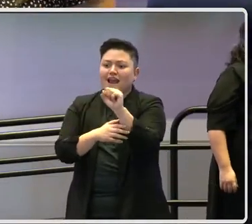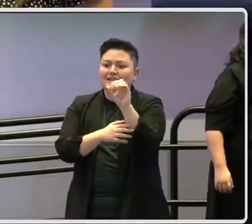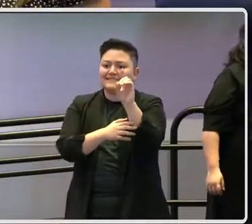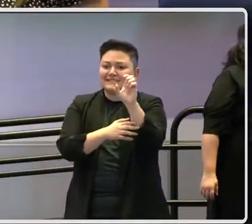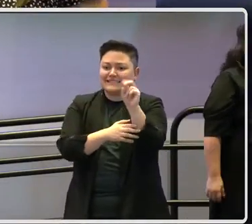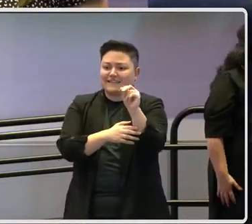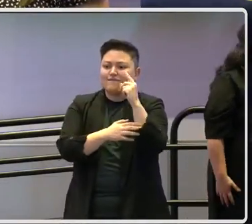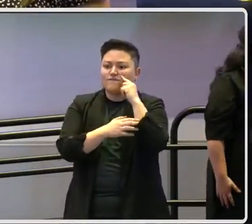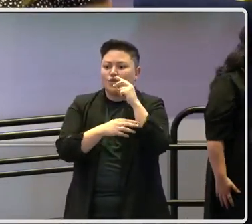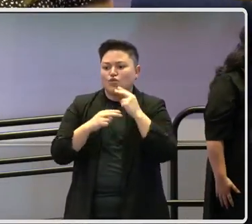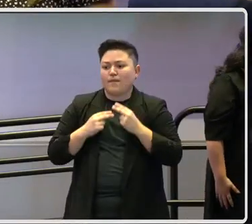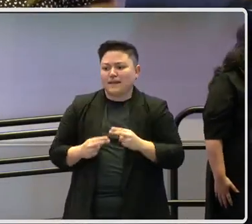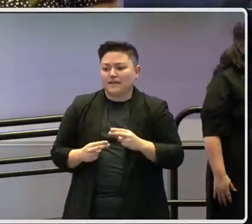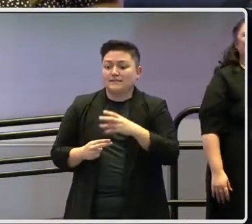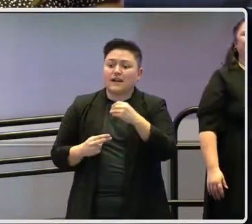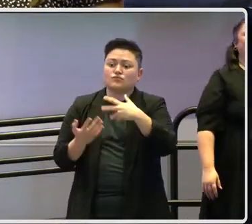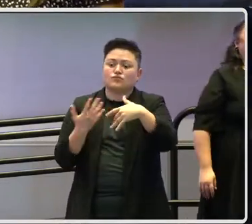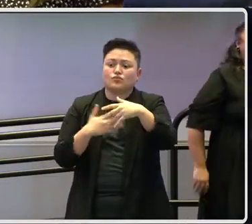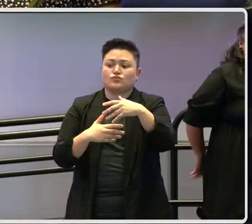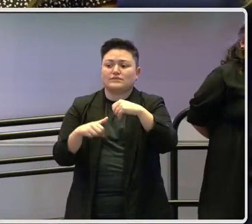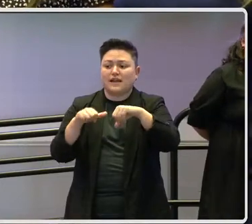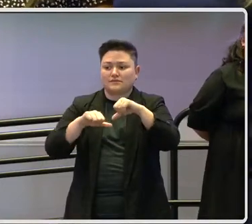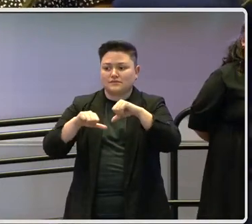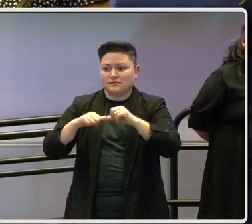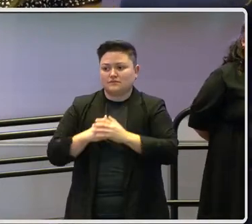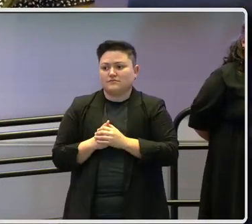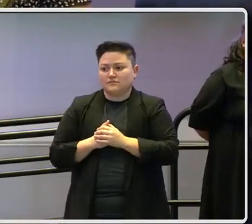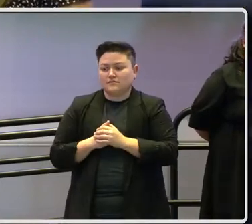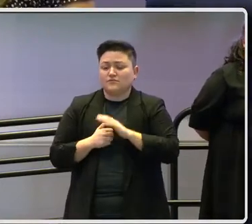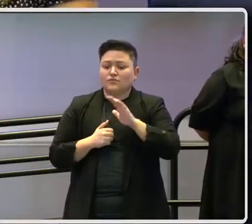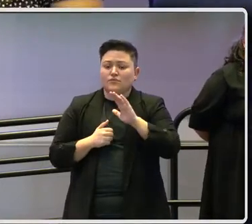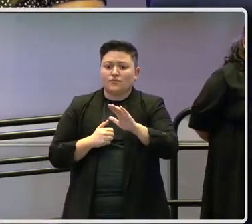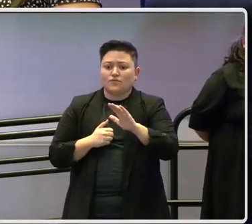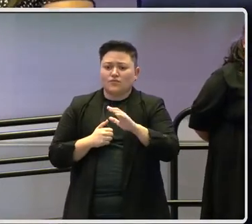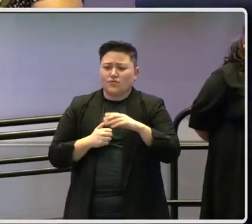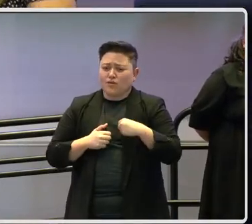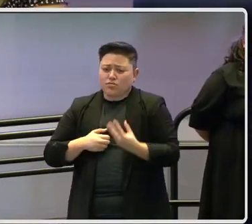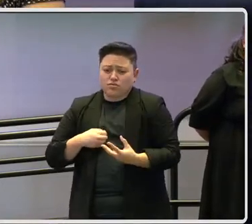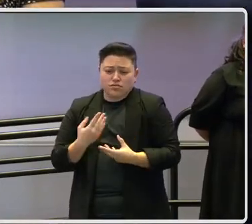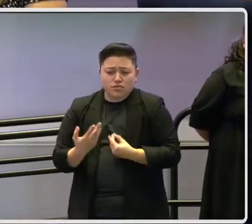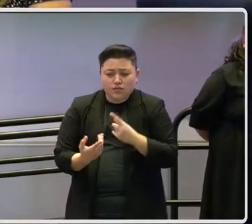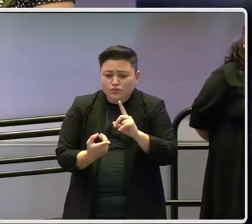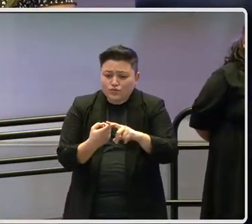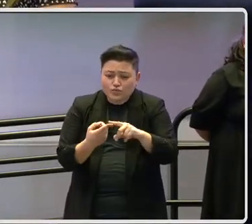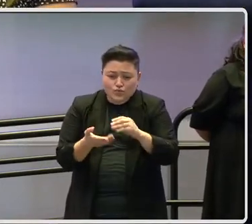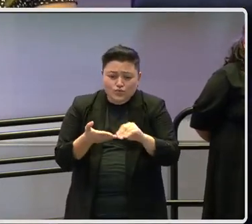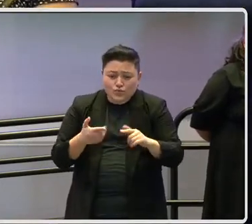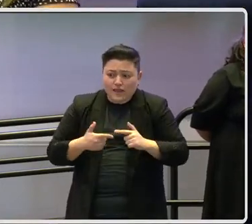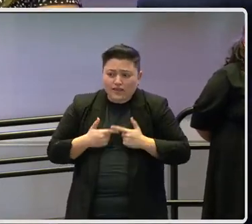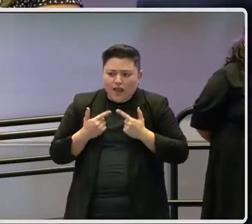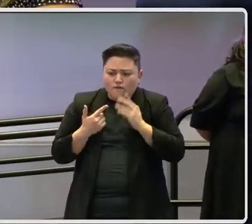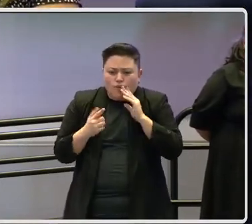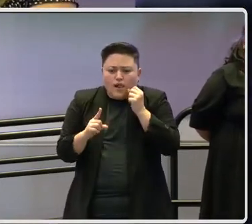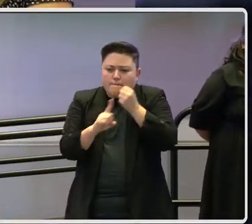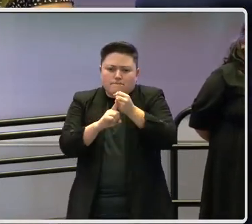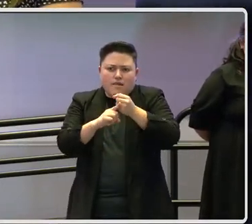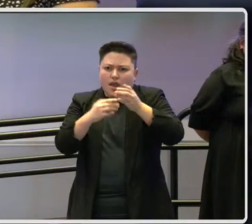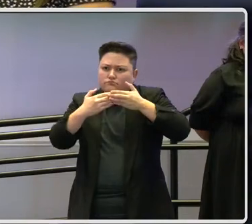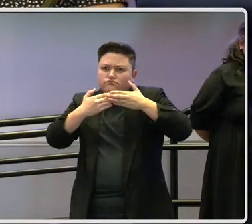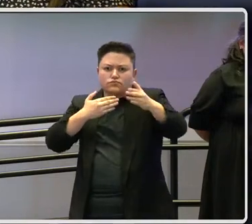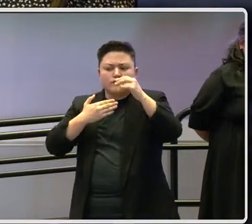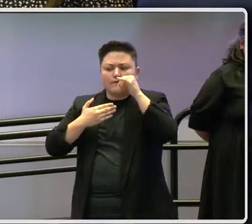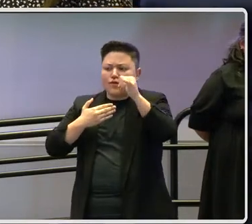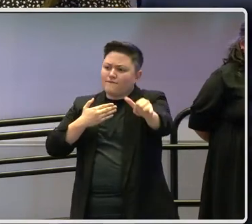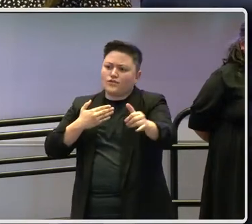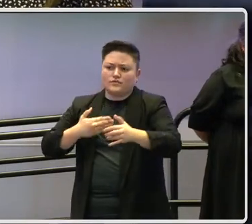Associate Dean of Humanities and Social Sciences. Your contributions to student life and student services will leave a lasting legacy that will